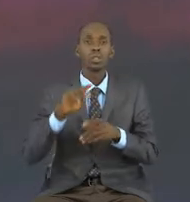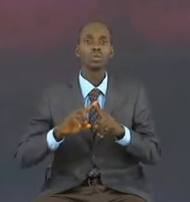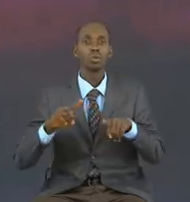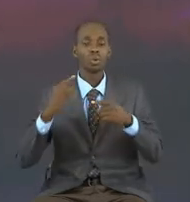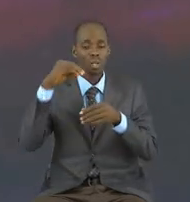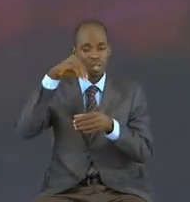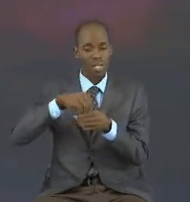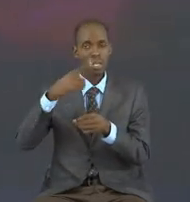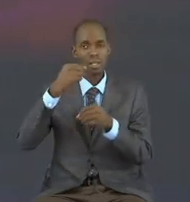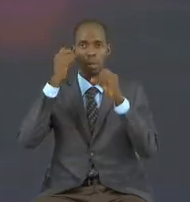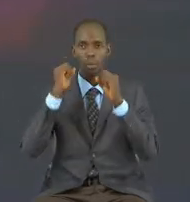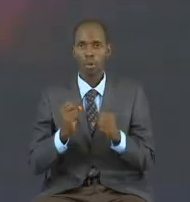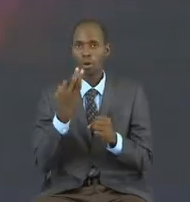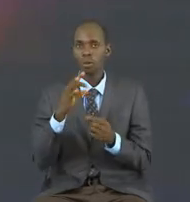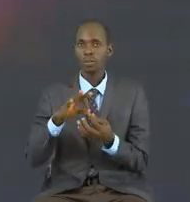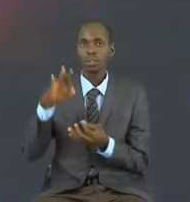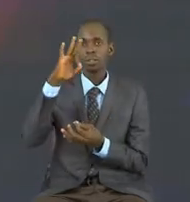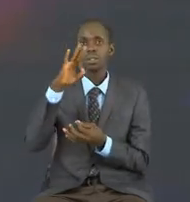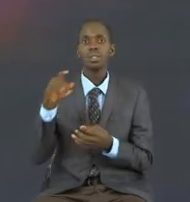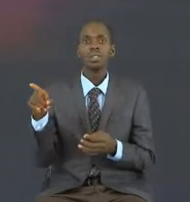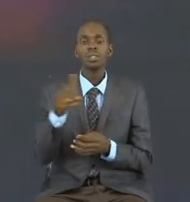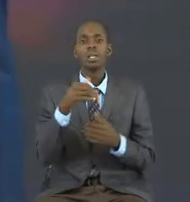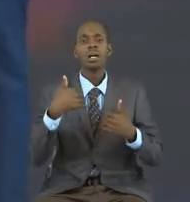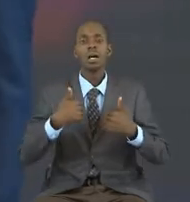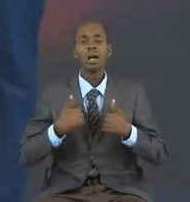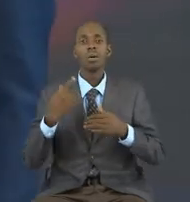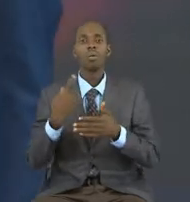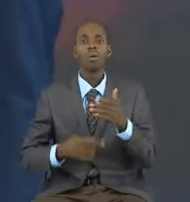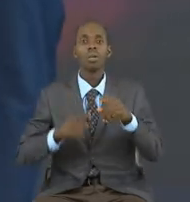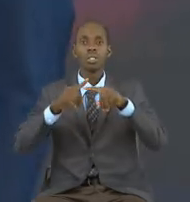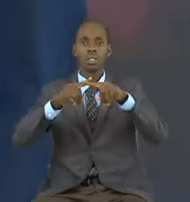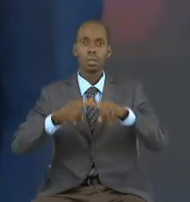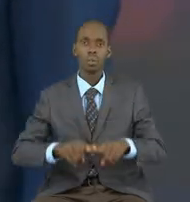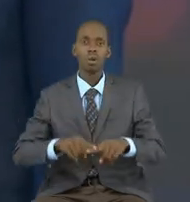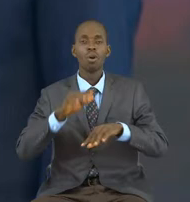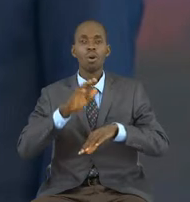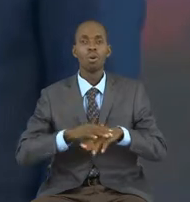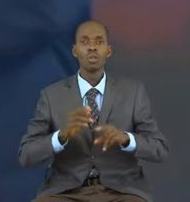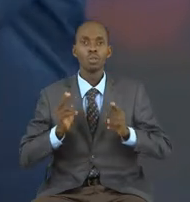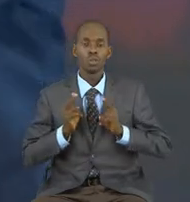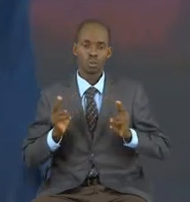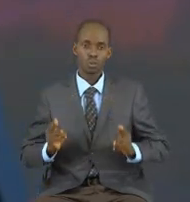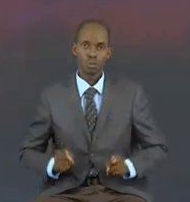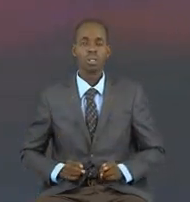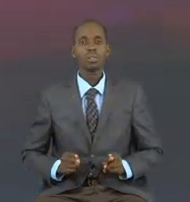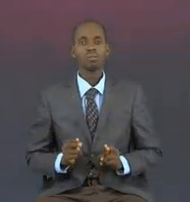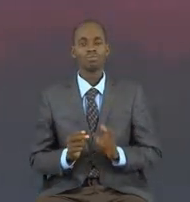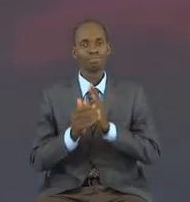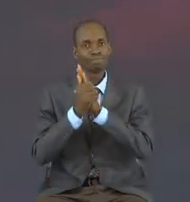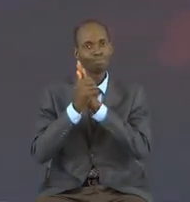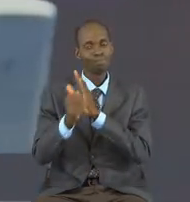the Spirit. They rely on human skill, human